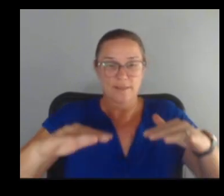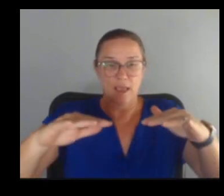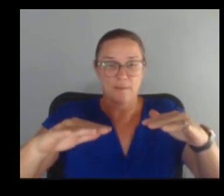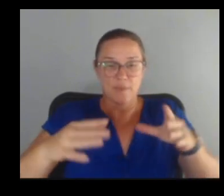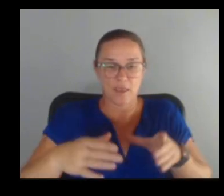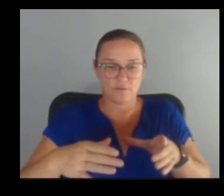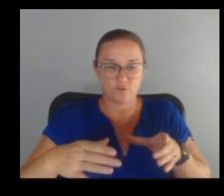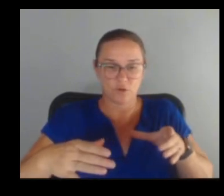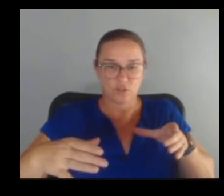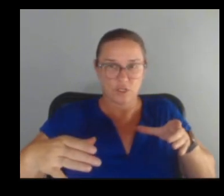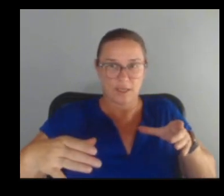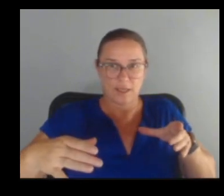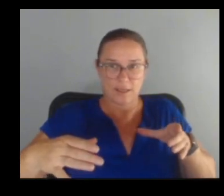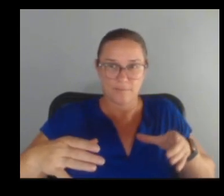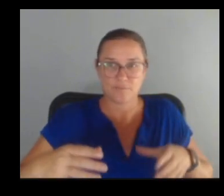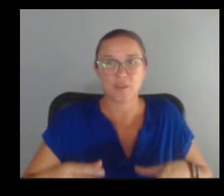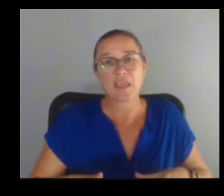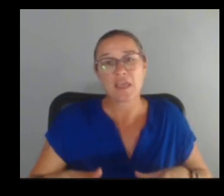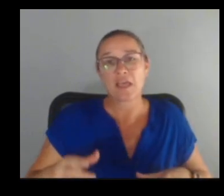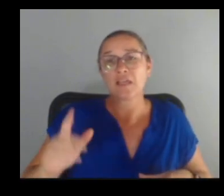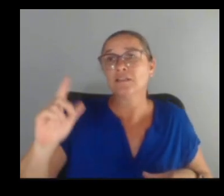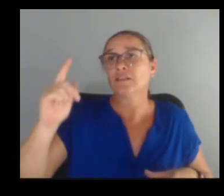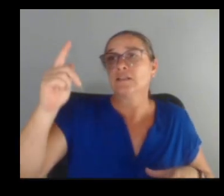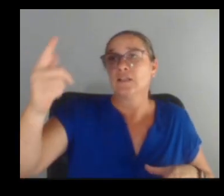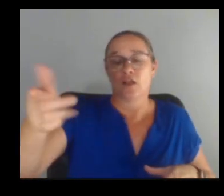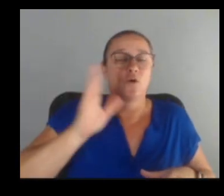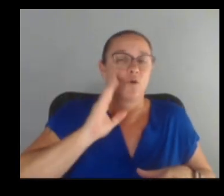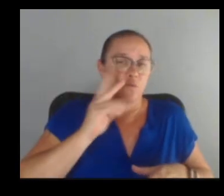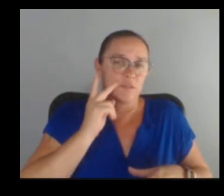fill Mauna Loa slowly. Someday we'll see further